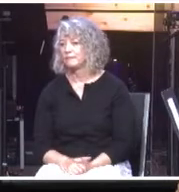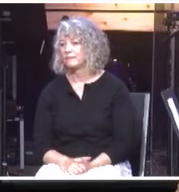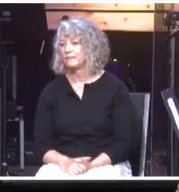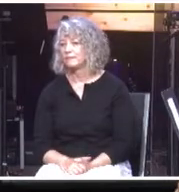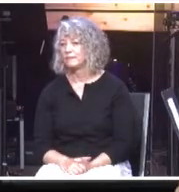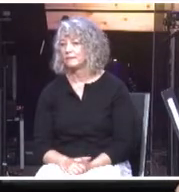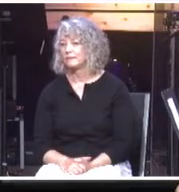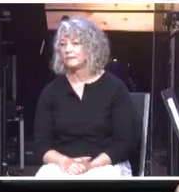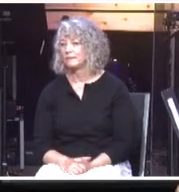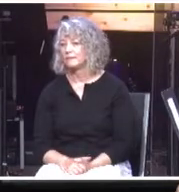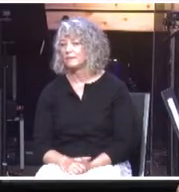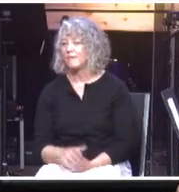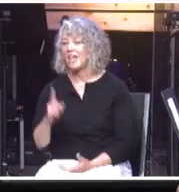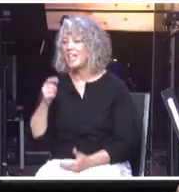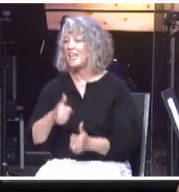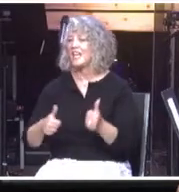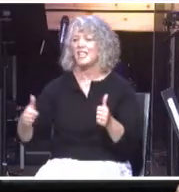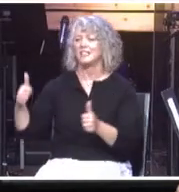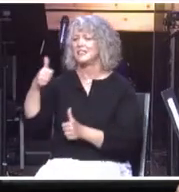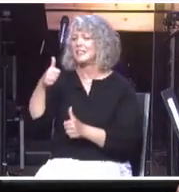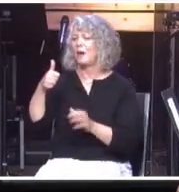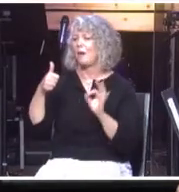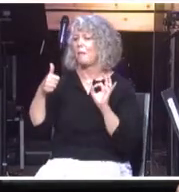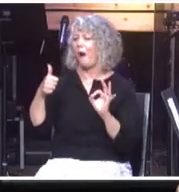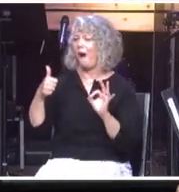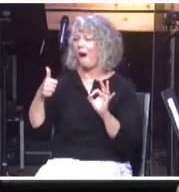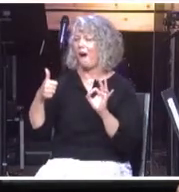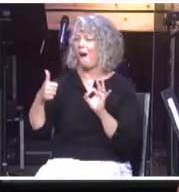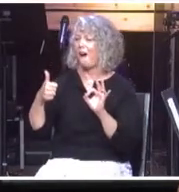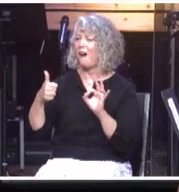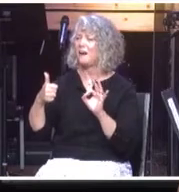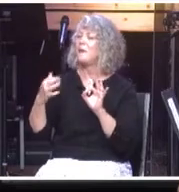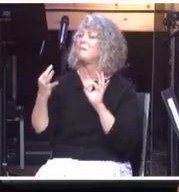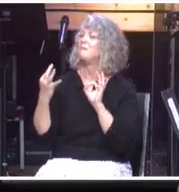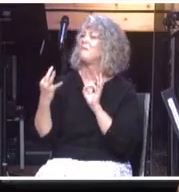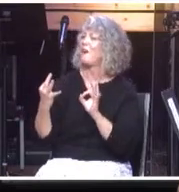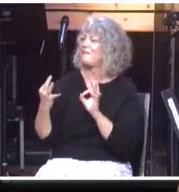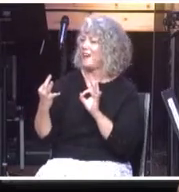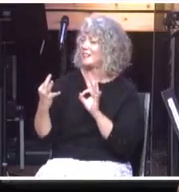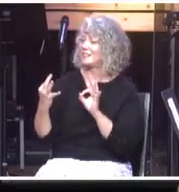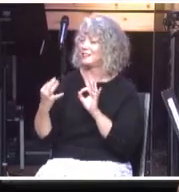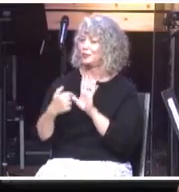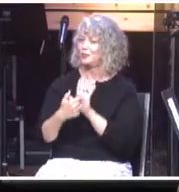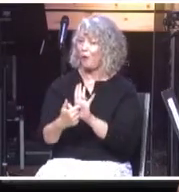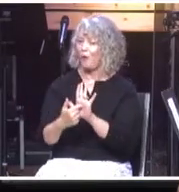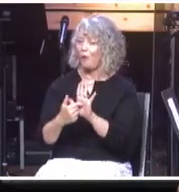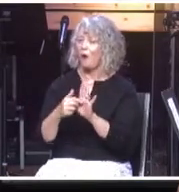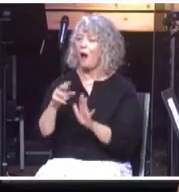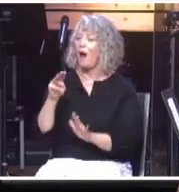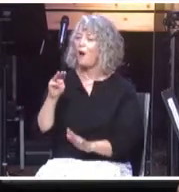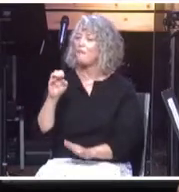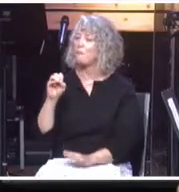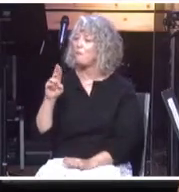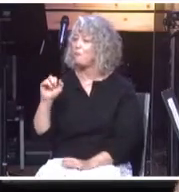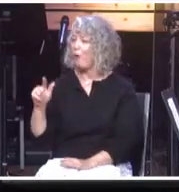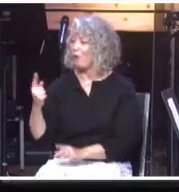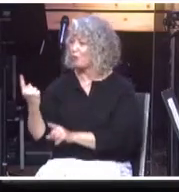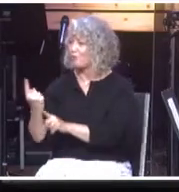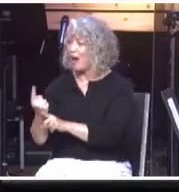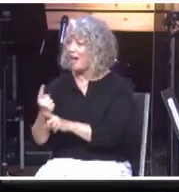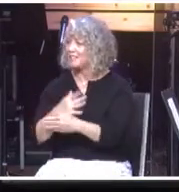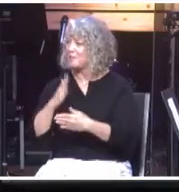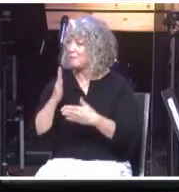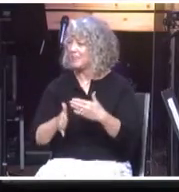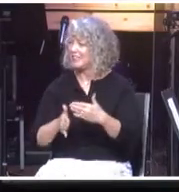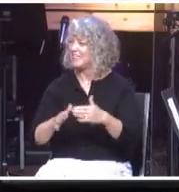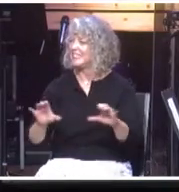He's the archetype of all that is excellent. He's the obviously the ideal of all moral completeness. And so